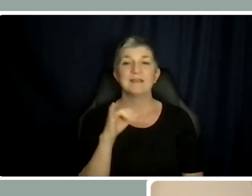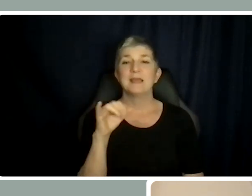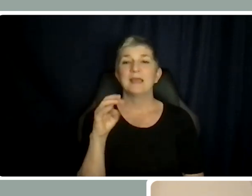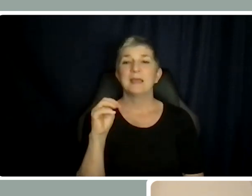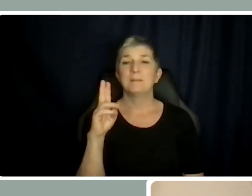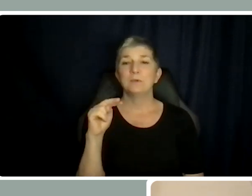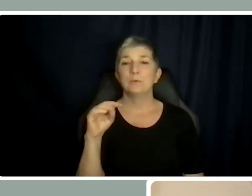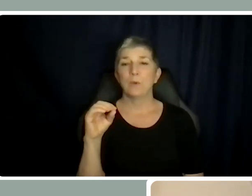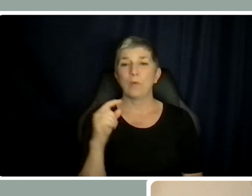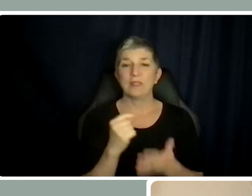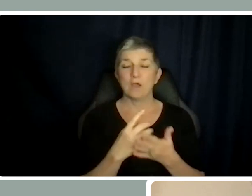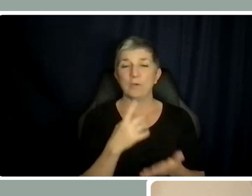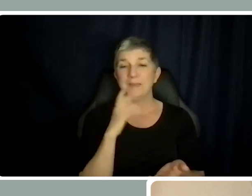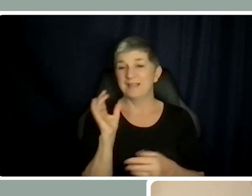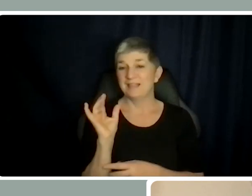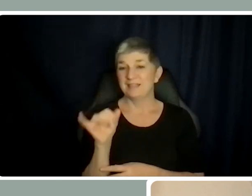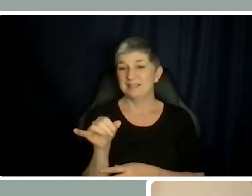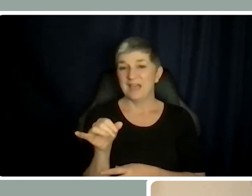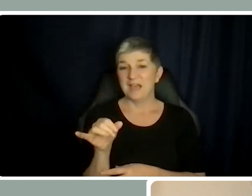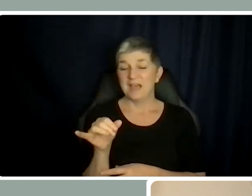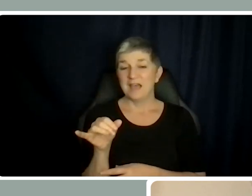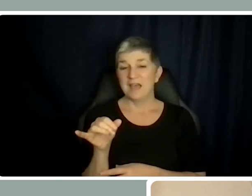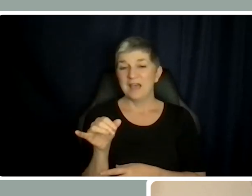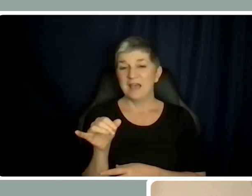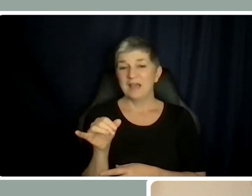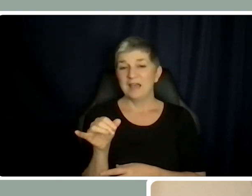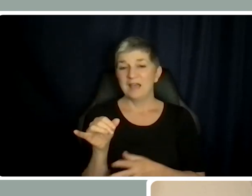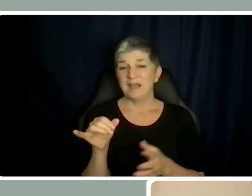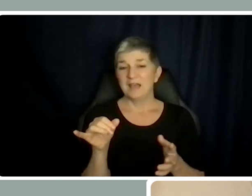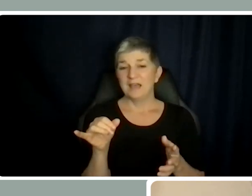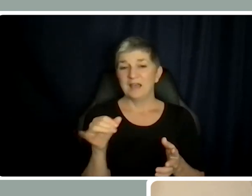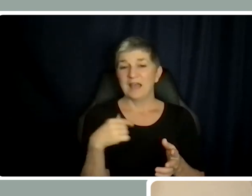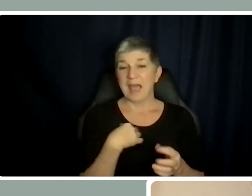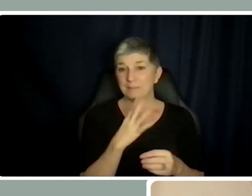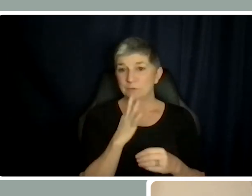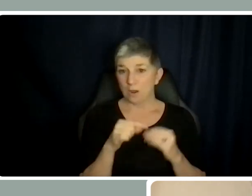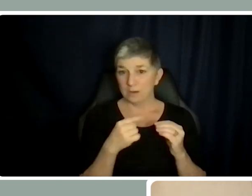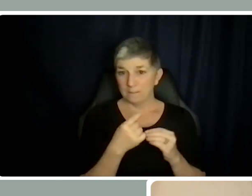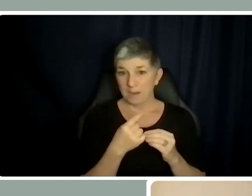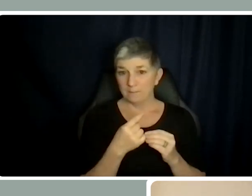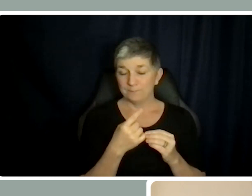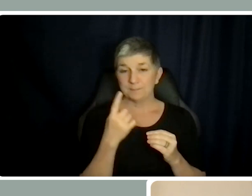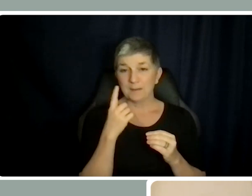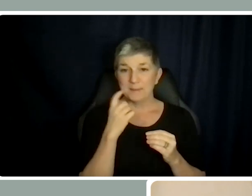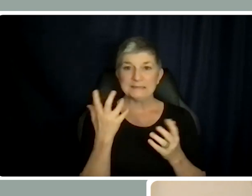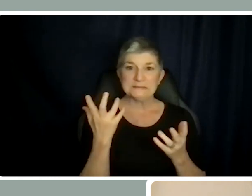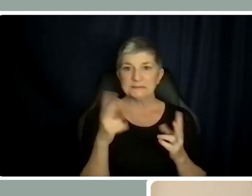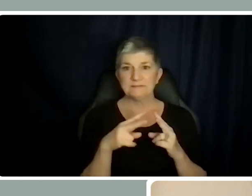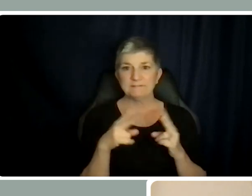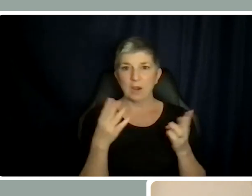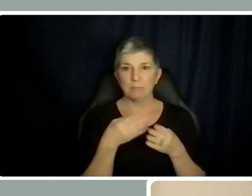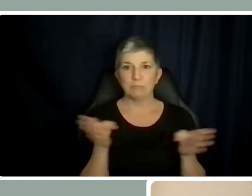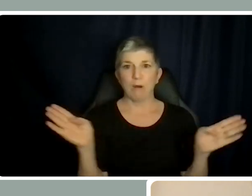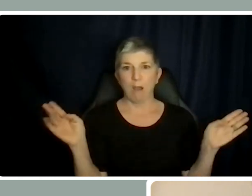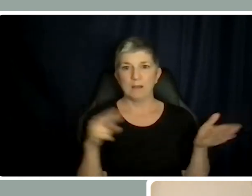immunotherapy. And the immunotherapy that I'm talking about here, because it is sort of a very,